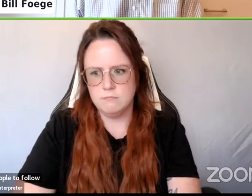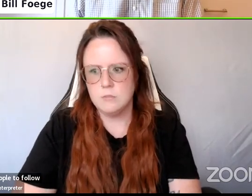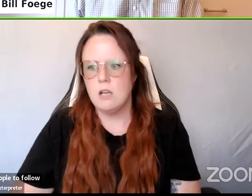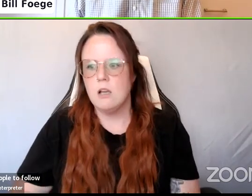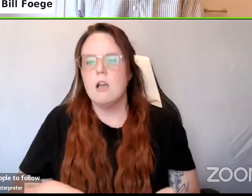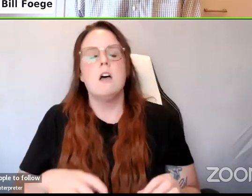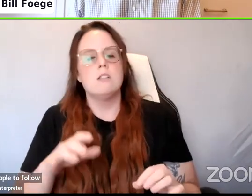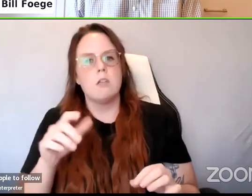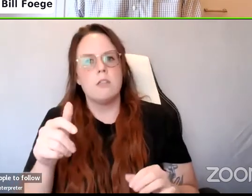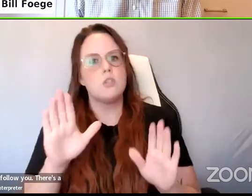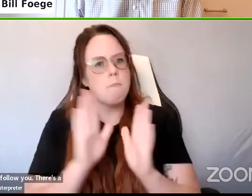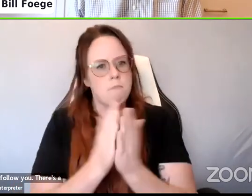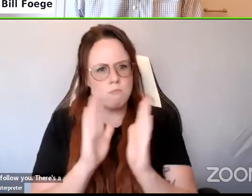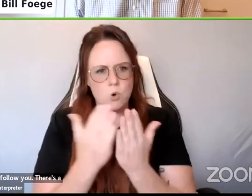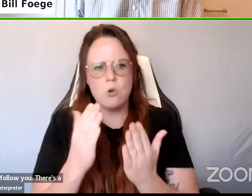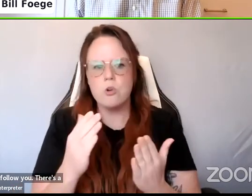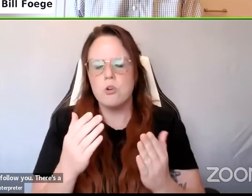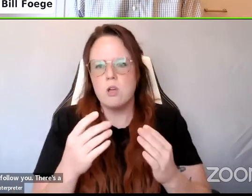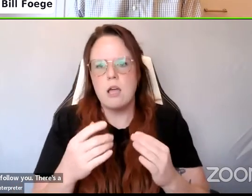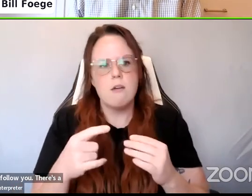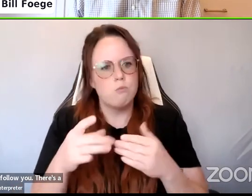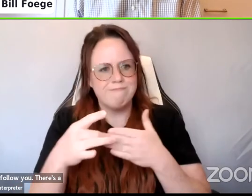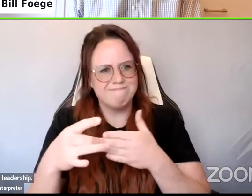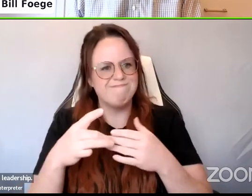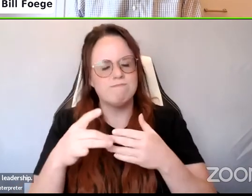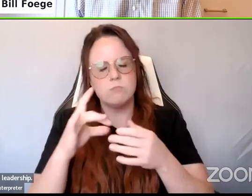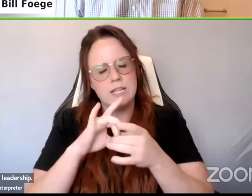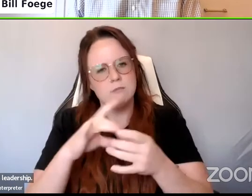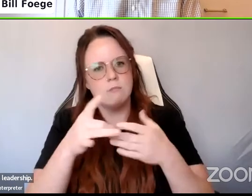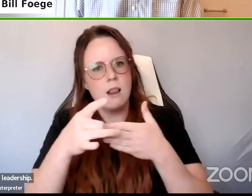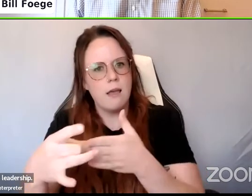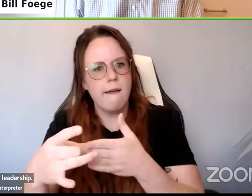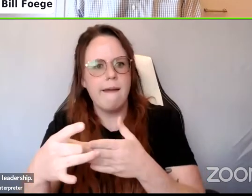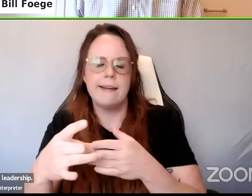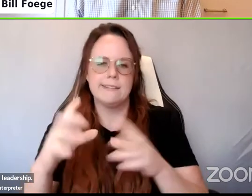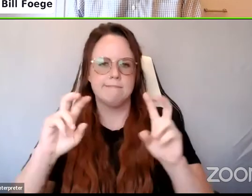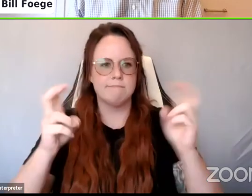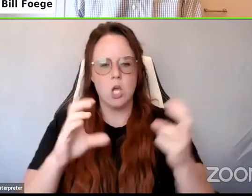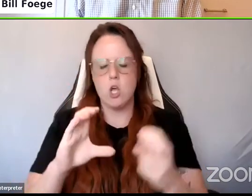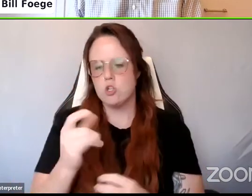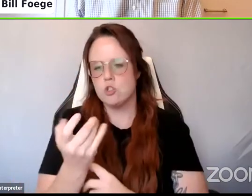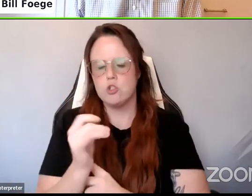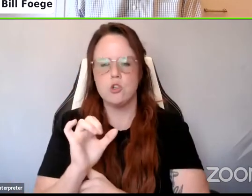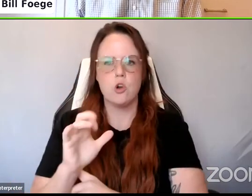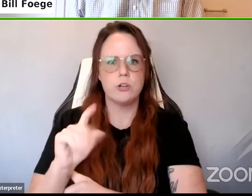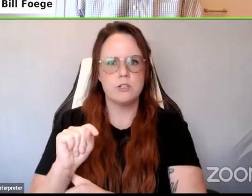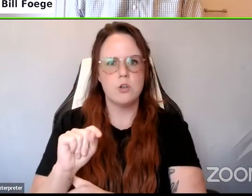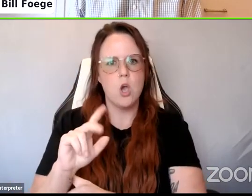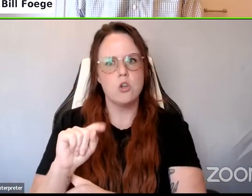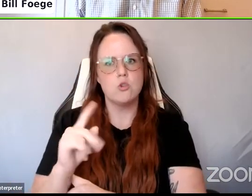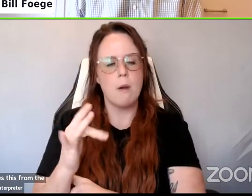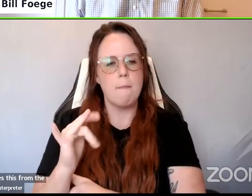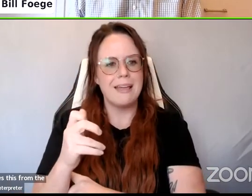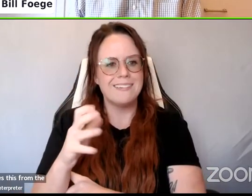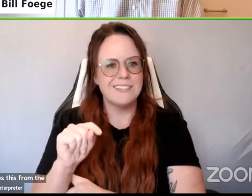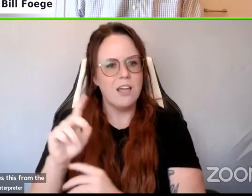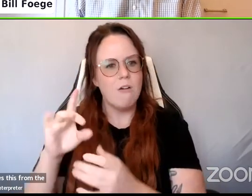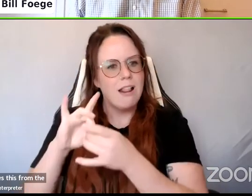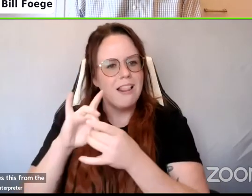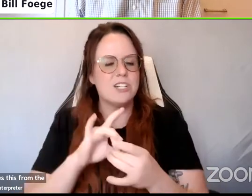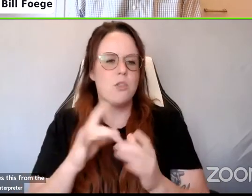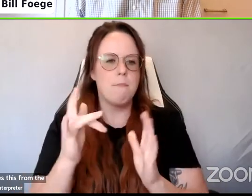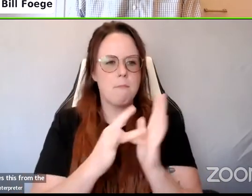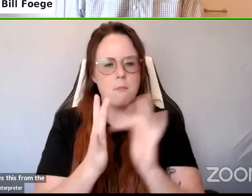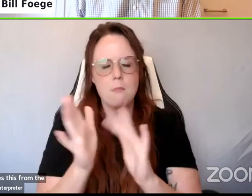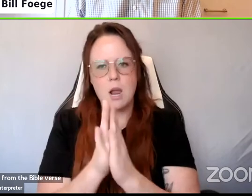Wills on leadership and it's entitled certain trumpets and he takes this from the Bible verse that says